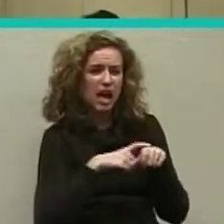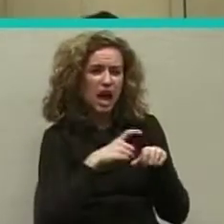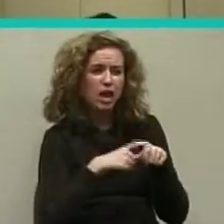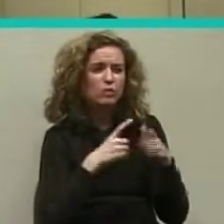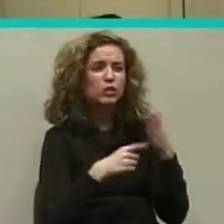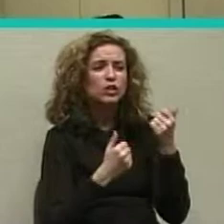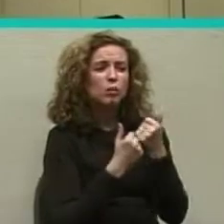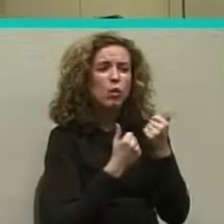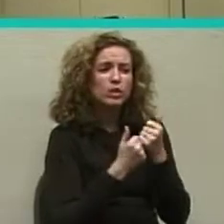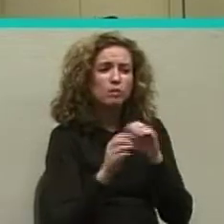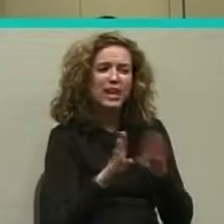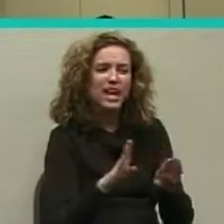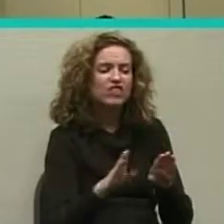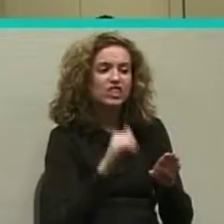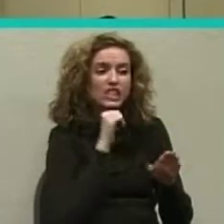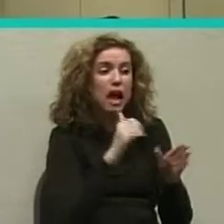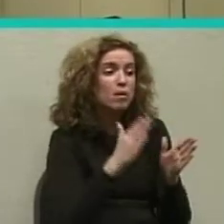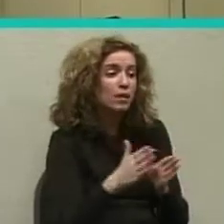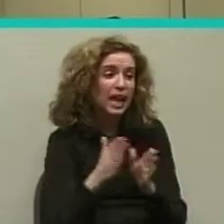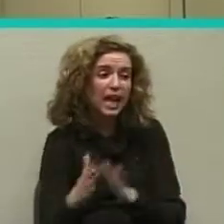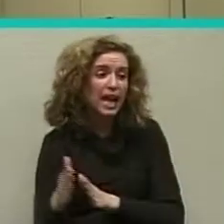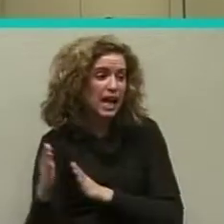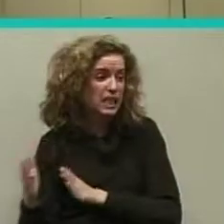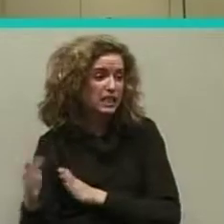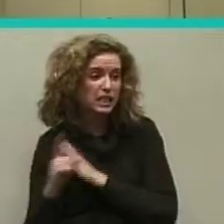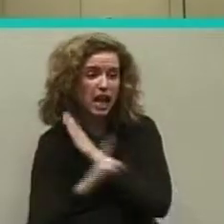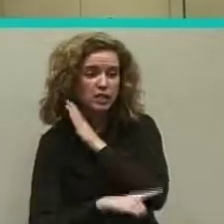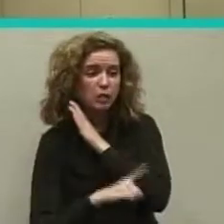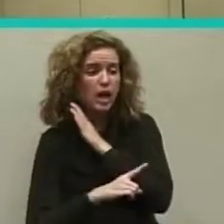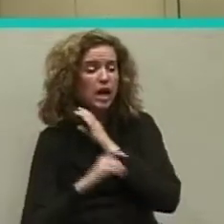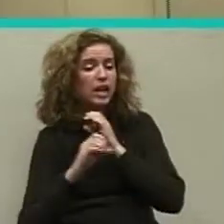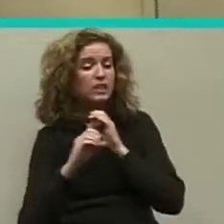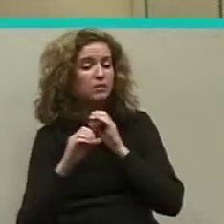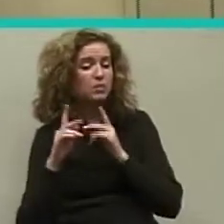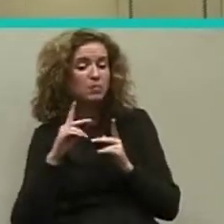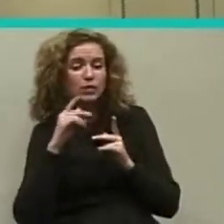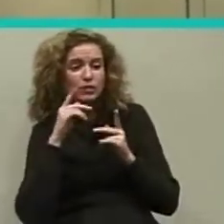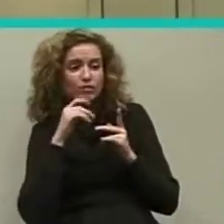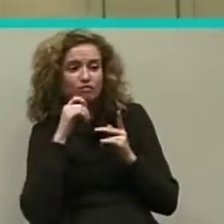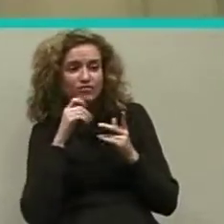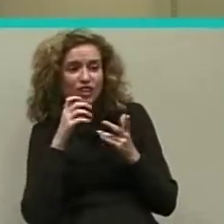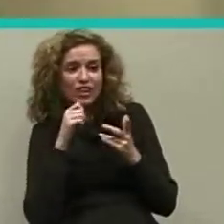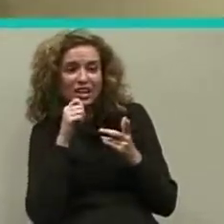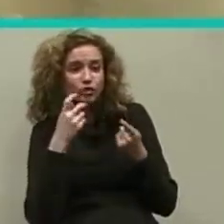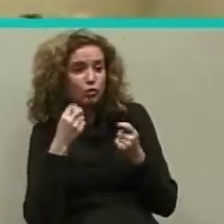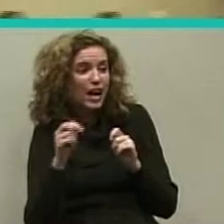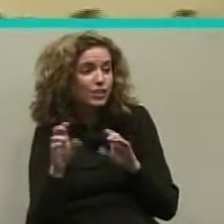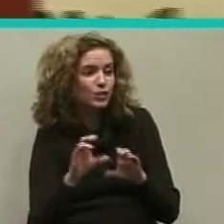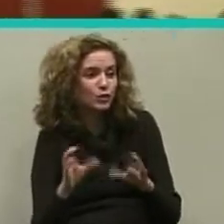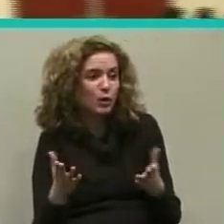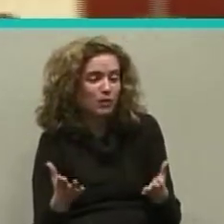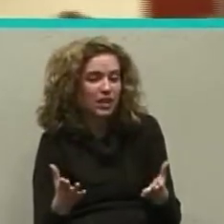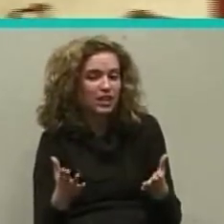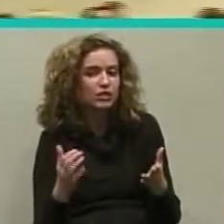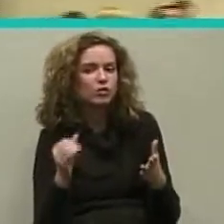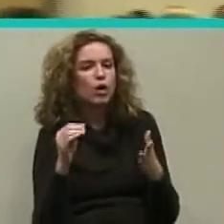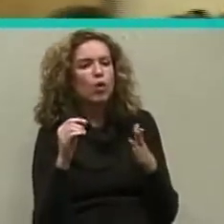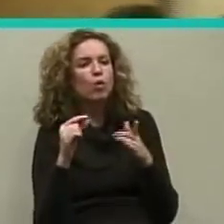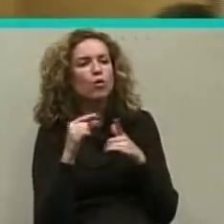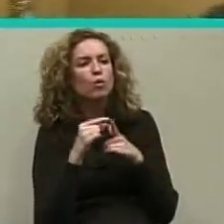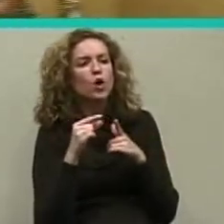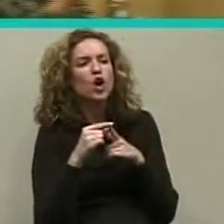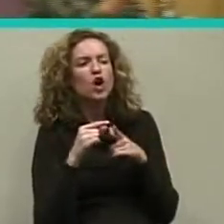completely unplanned consequences. Nobody is intentionally doing anything. For example, the wording on the first consequence